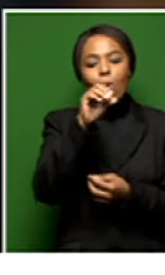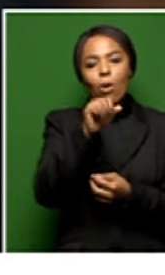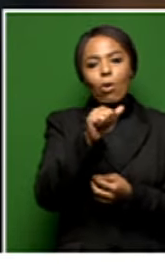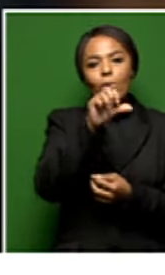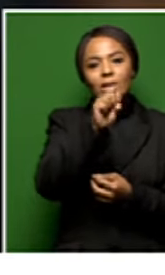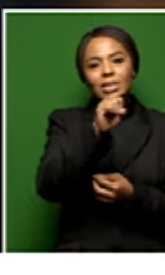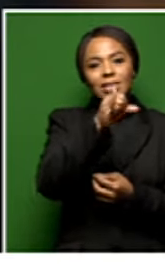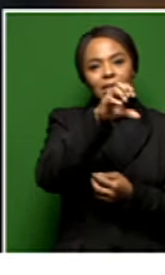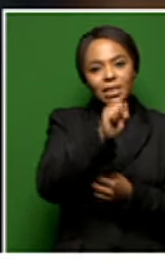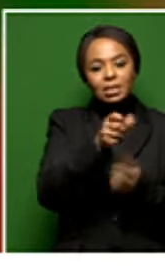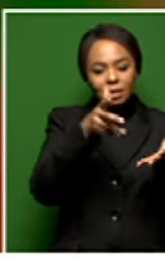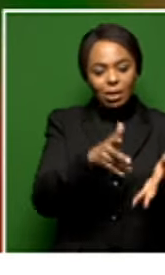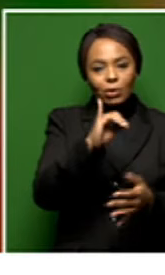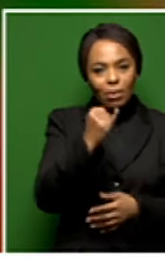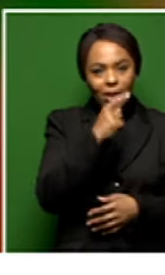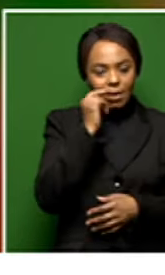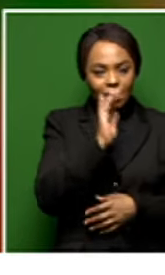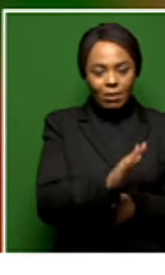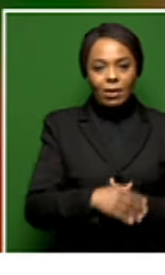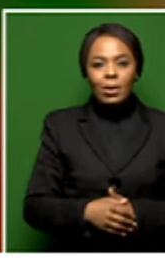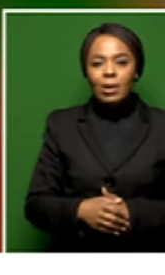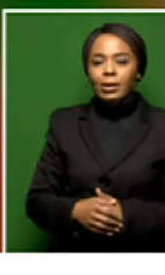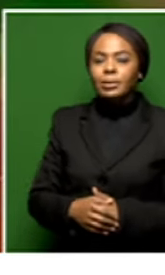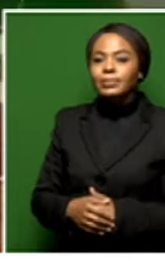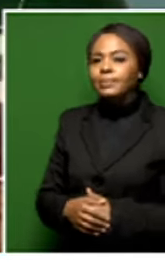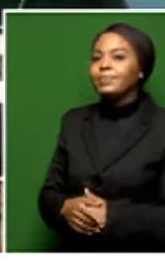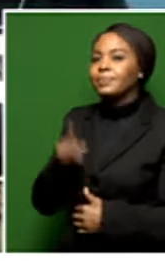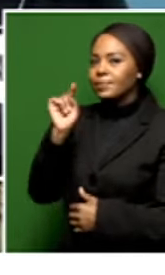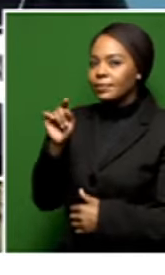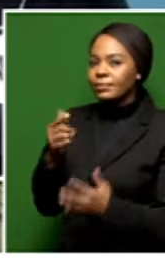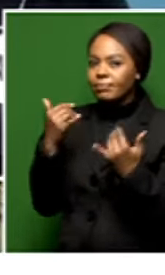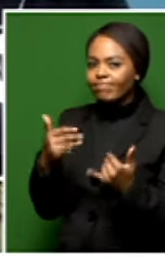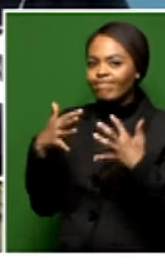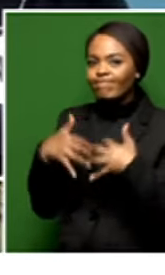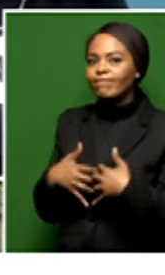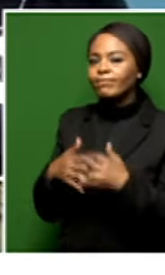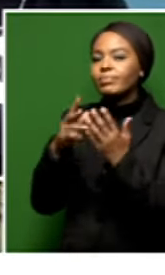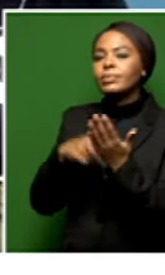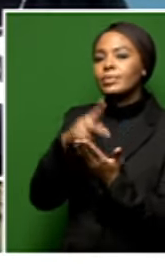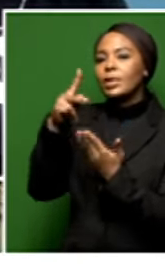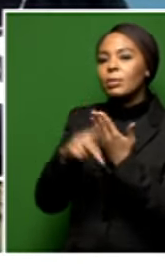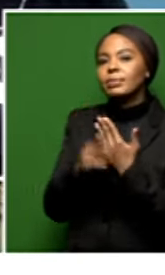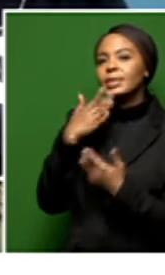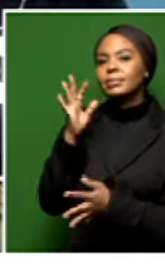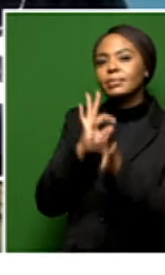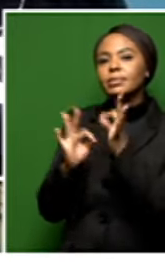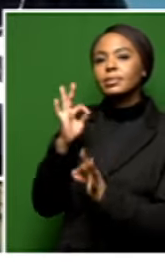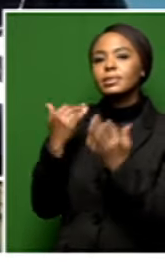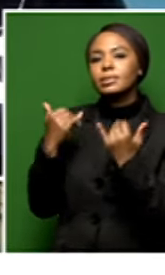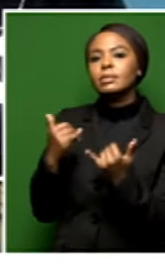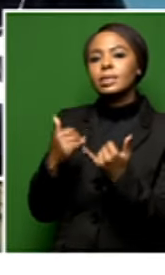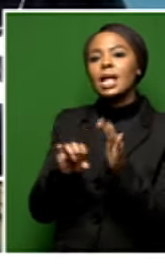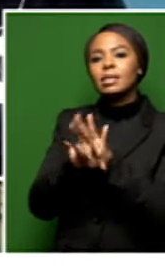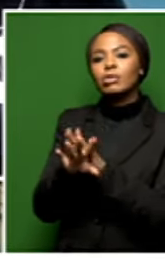in Johannesburg at the moment. Now, Kamo, let me bring you in. You curated this project. Tell us more about the process that went into putting this